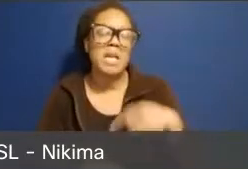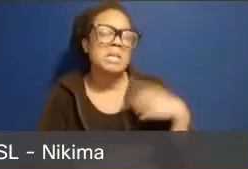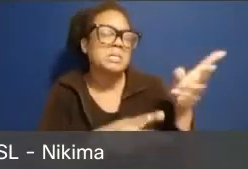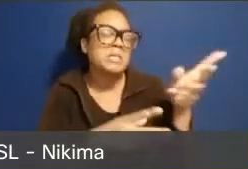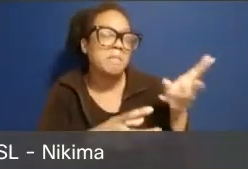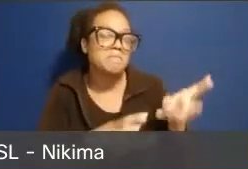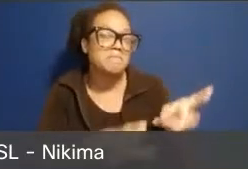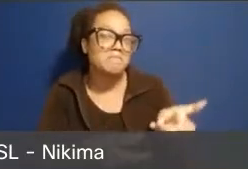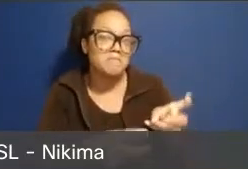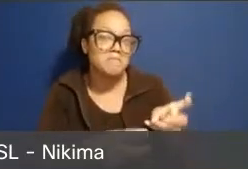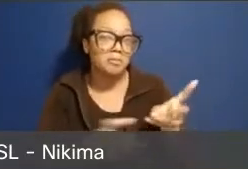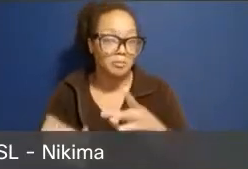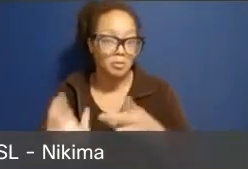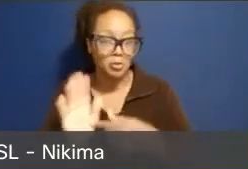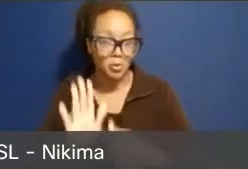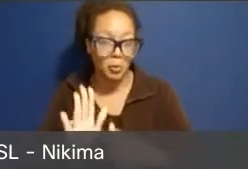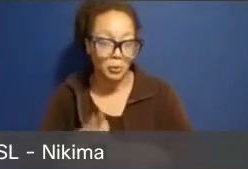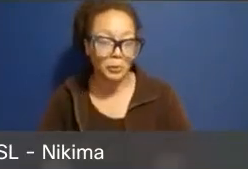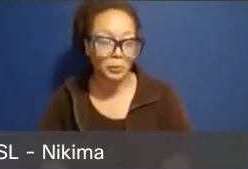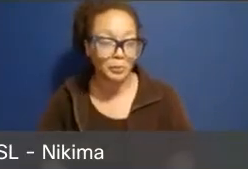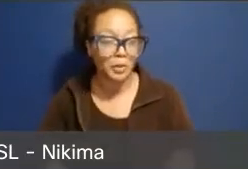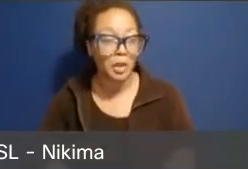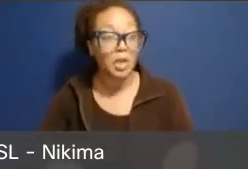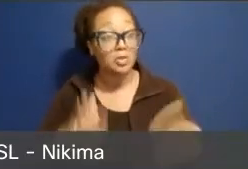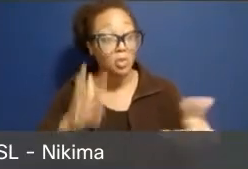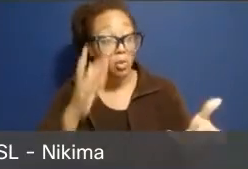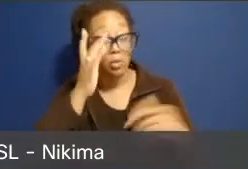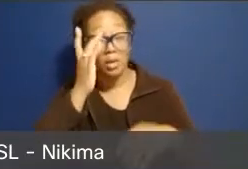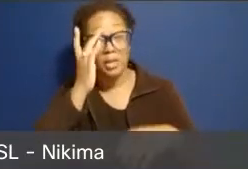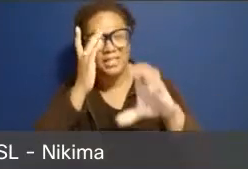looked at the civilian